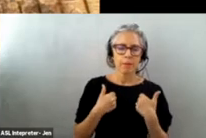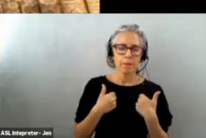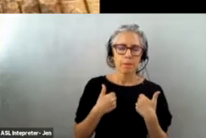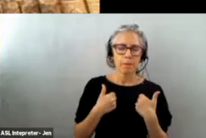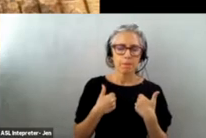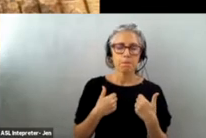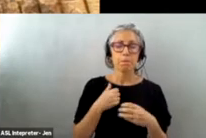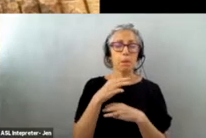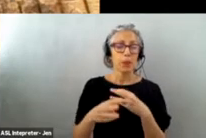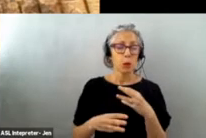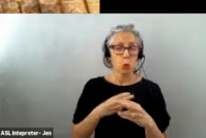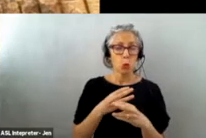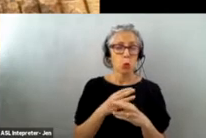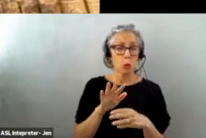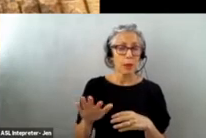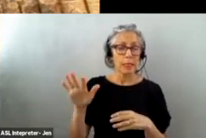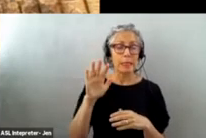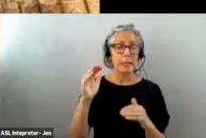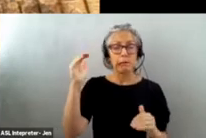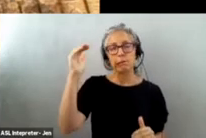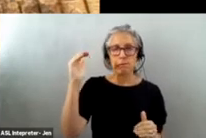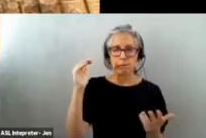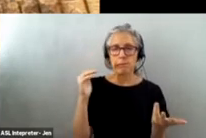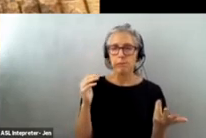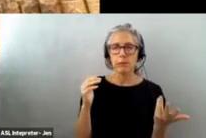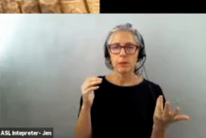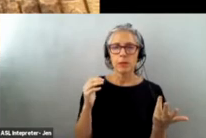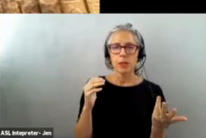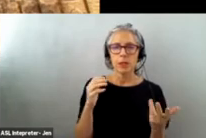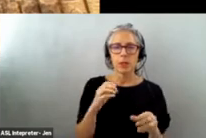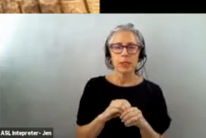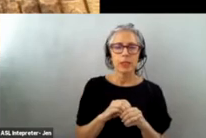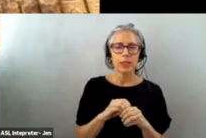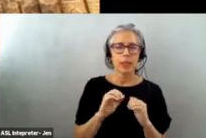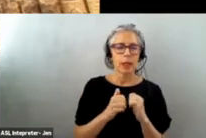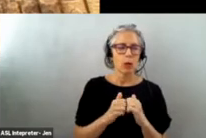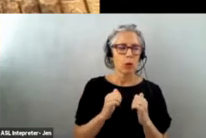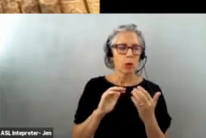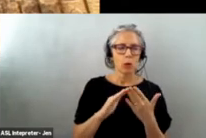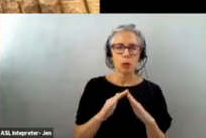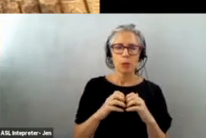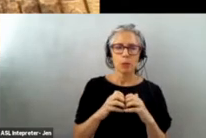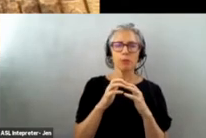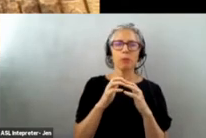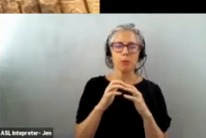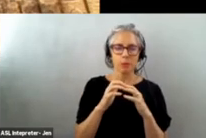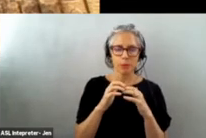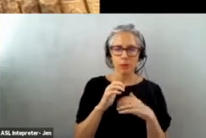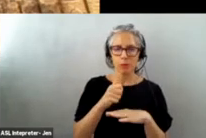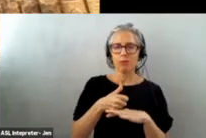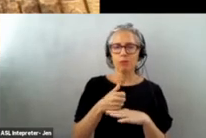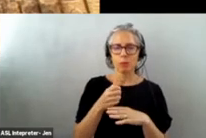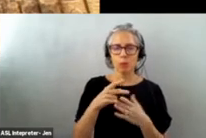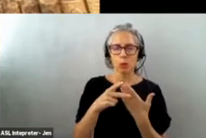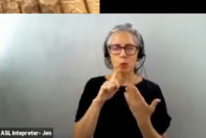is a tremendous disparity and tremendous gaps in community implementation of autism early intervention. But